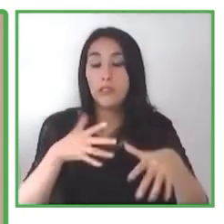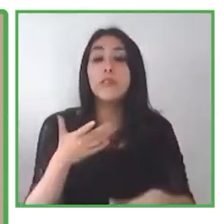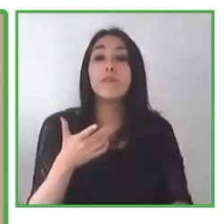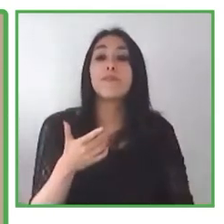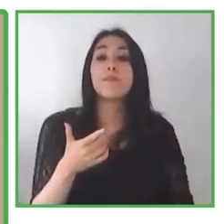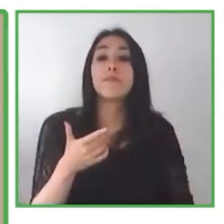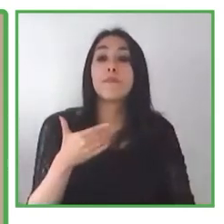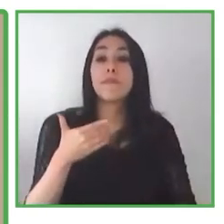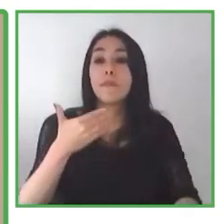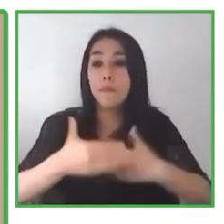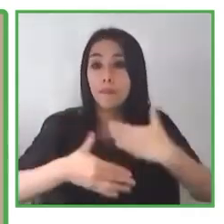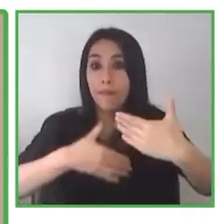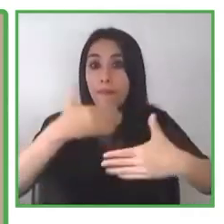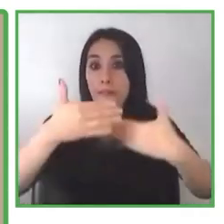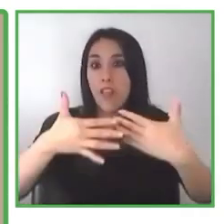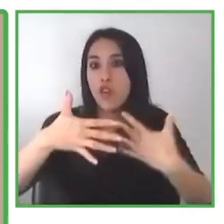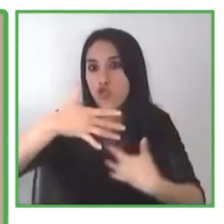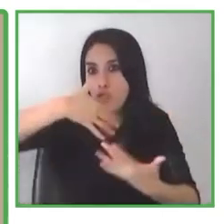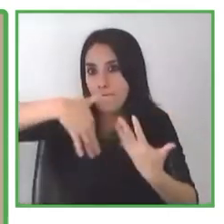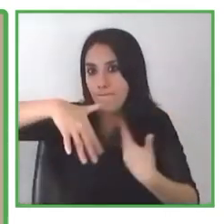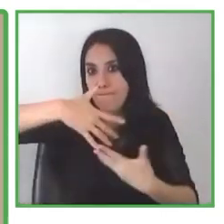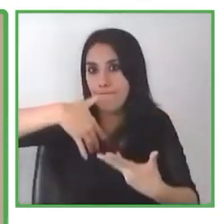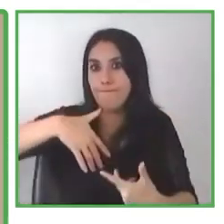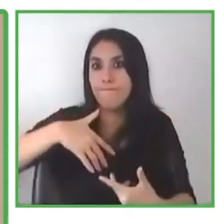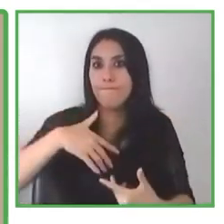be designed to provide